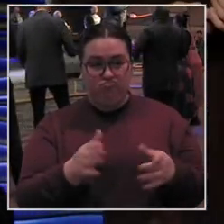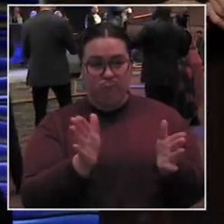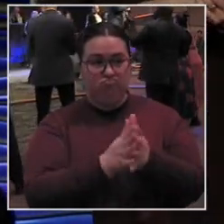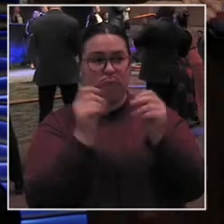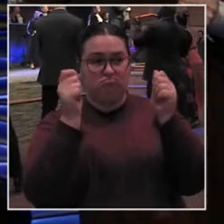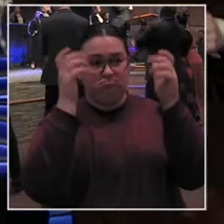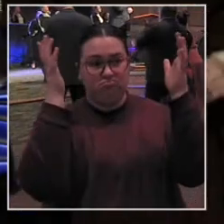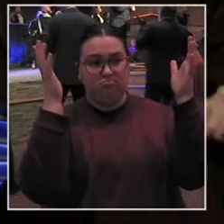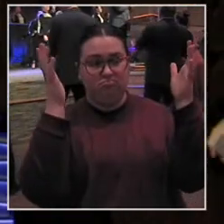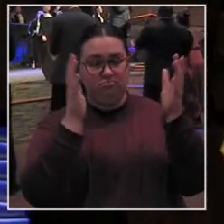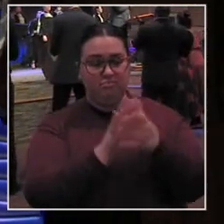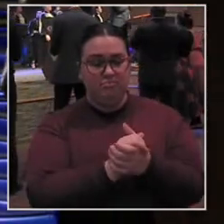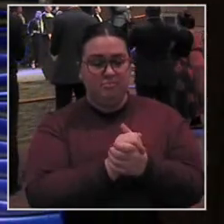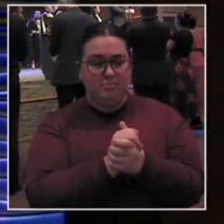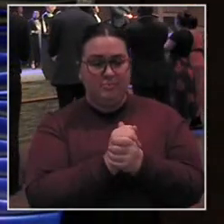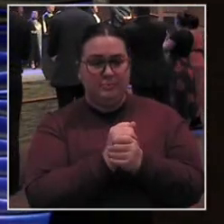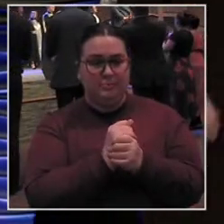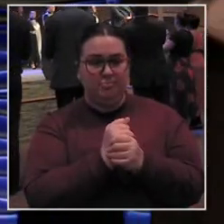Hallelujah.